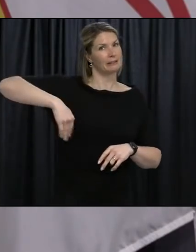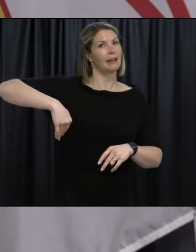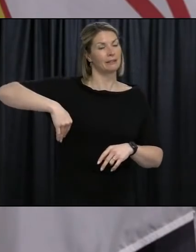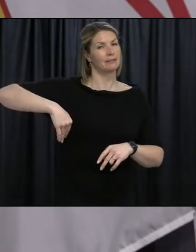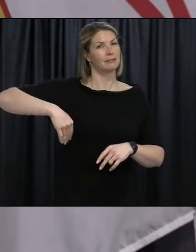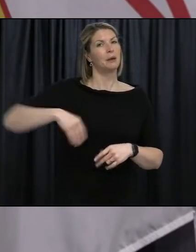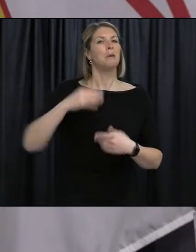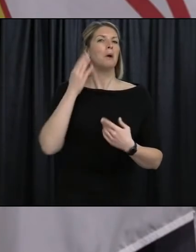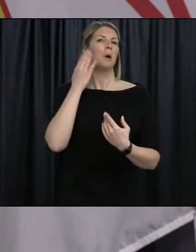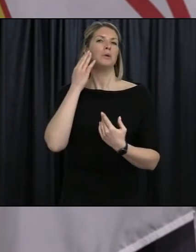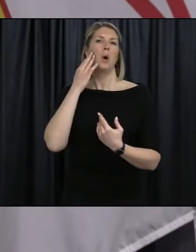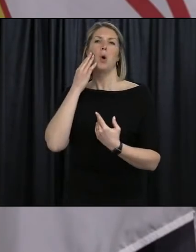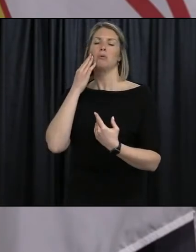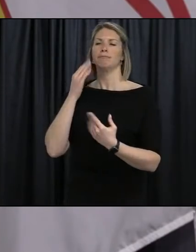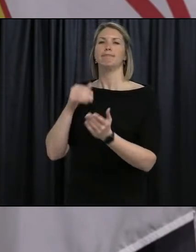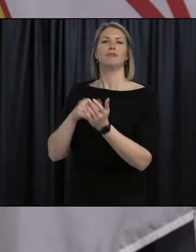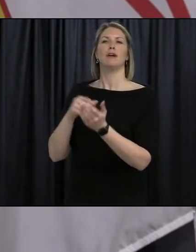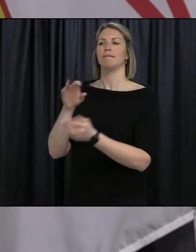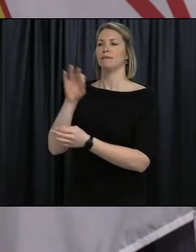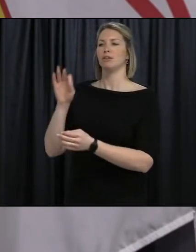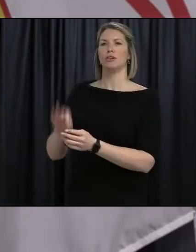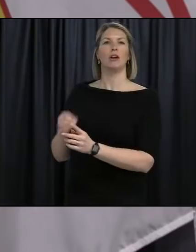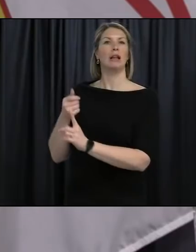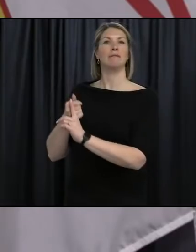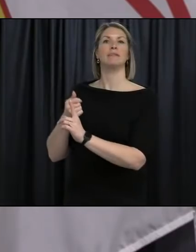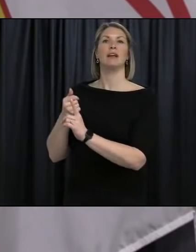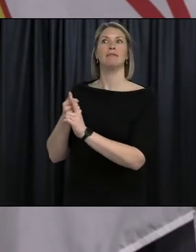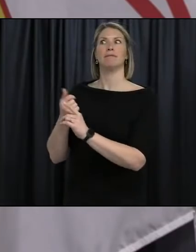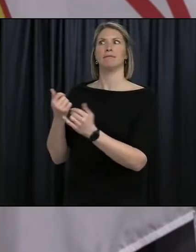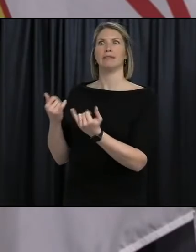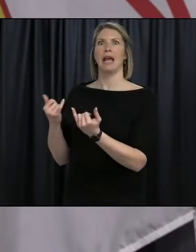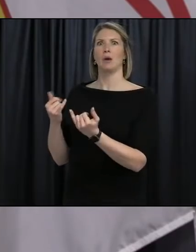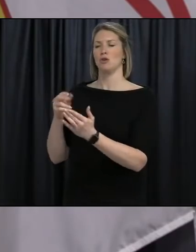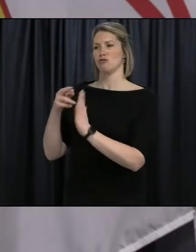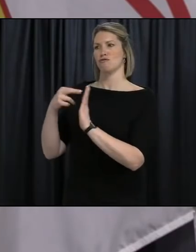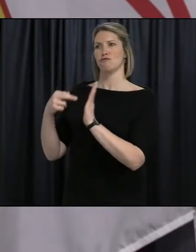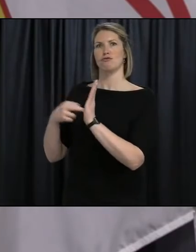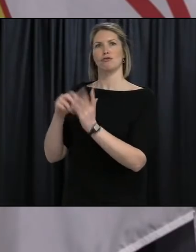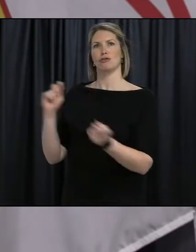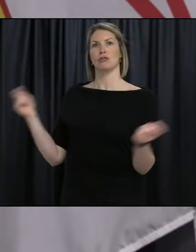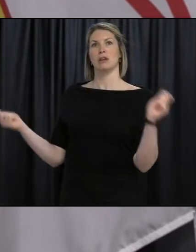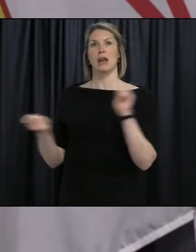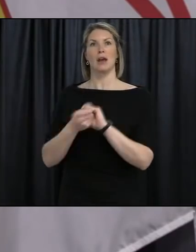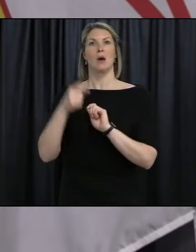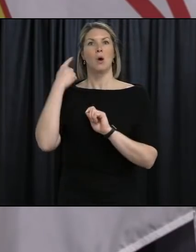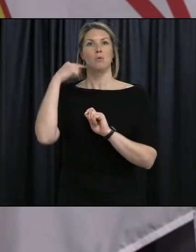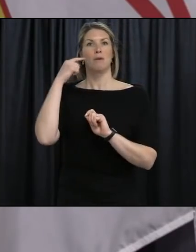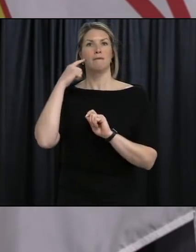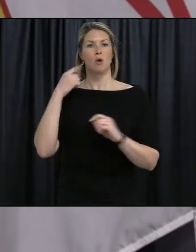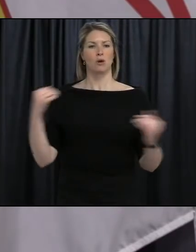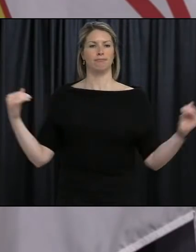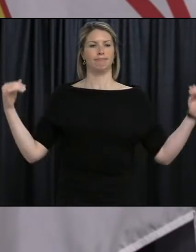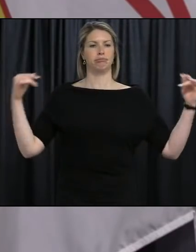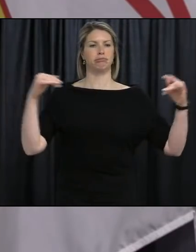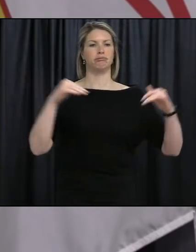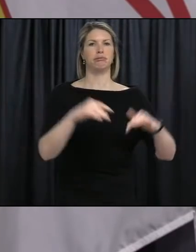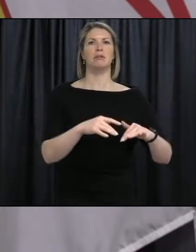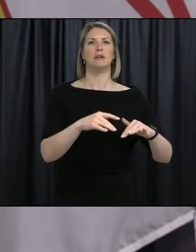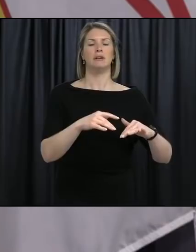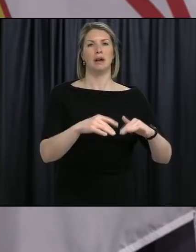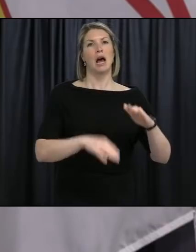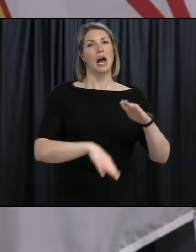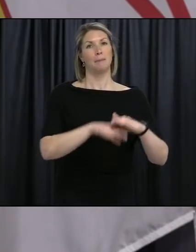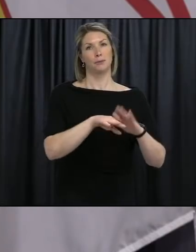Dr. Fitzgerald and her team at Public Health have increased the allowable numbers for gatherings. This will come as very good news for